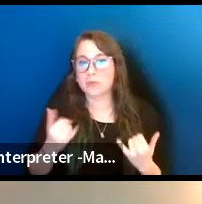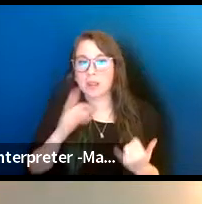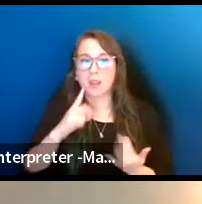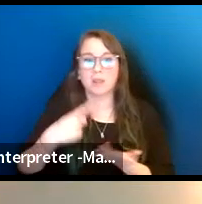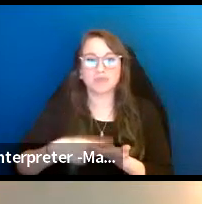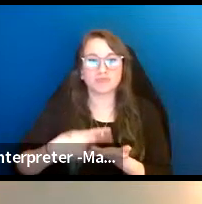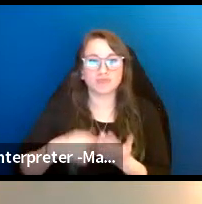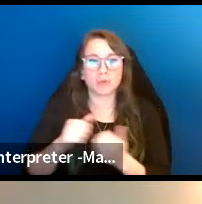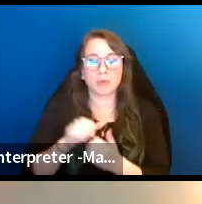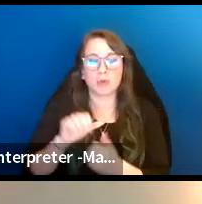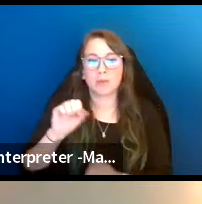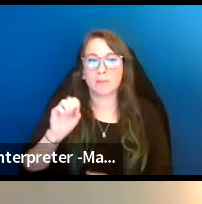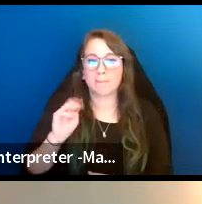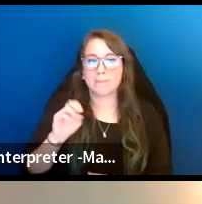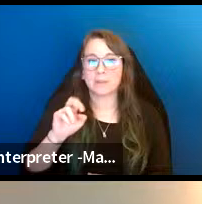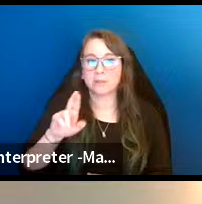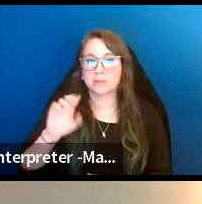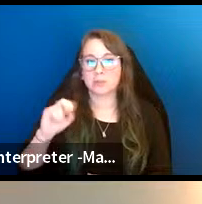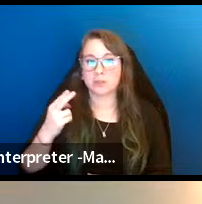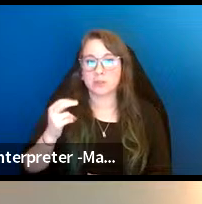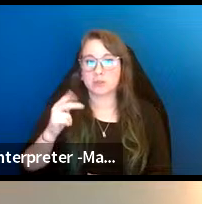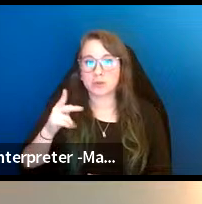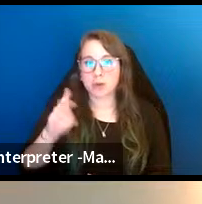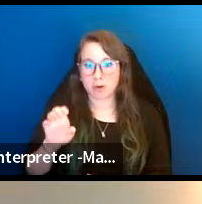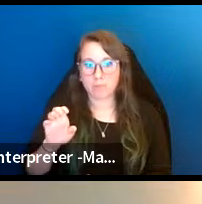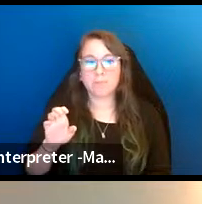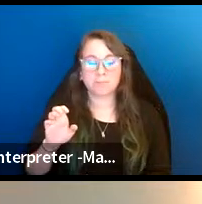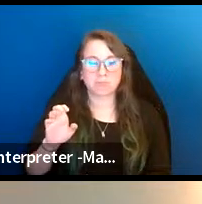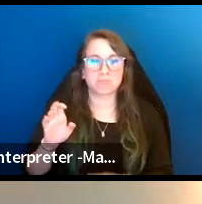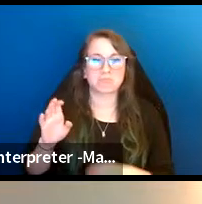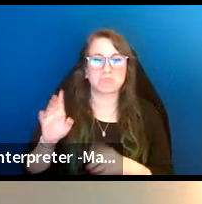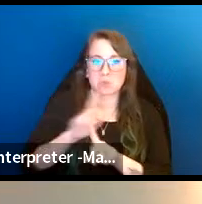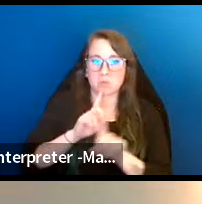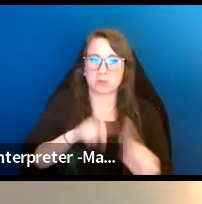Mr. Sharp. Um, in response to that,